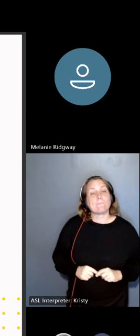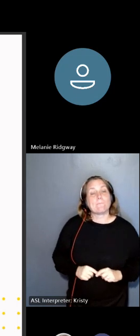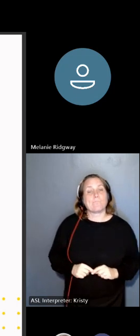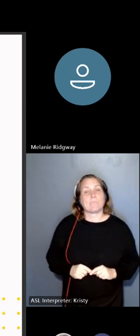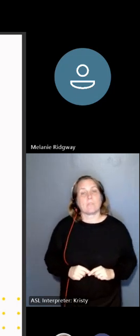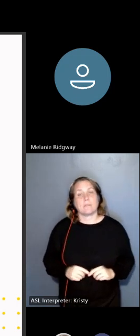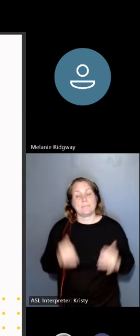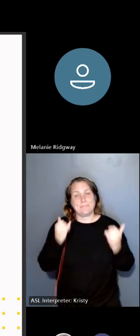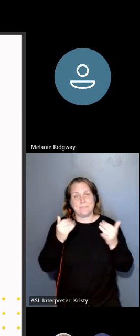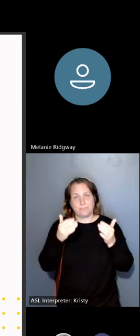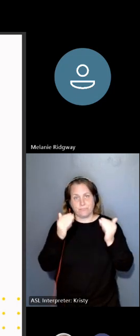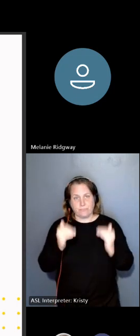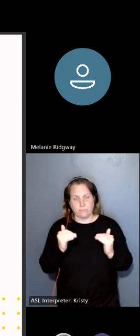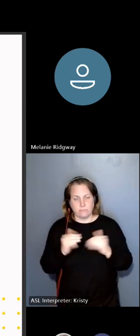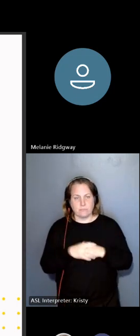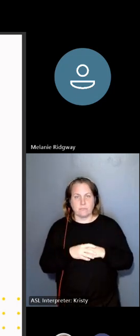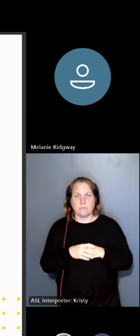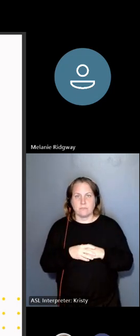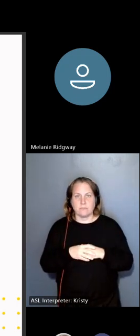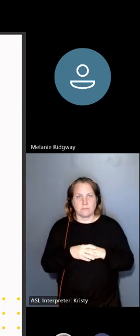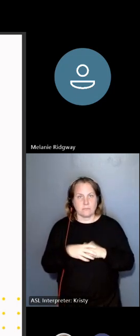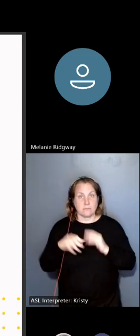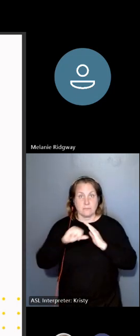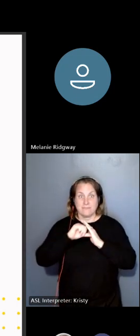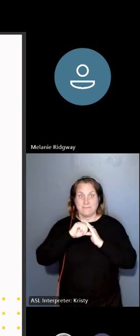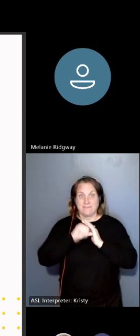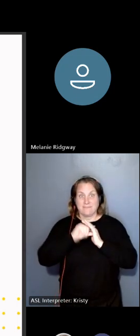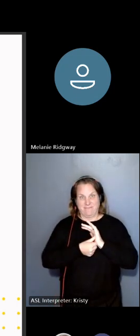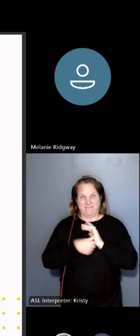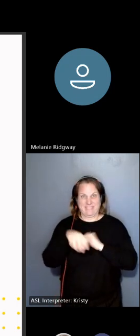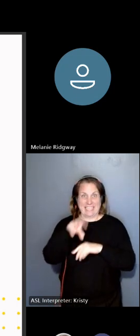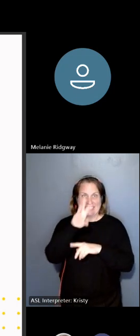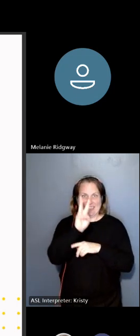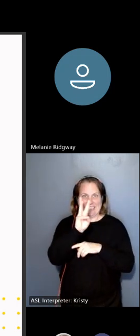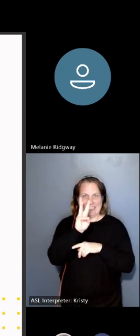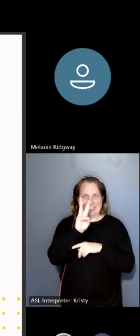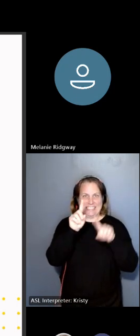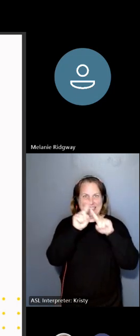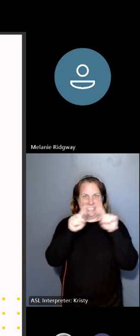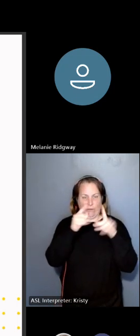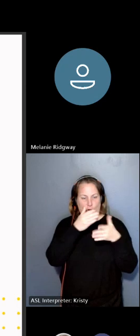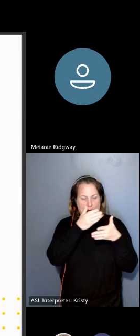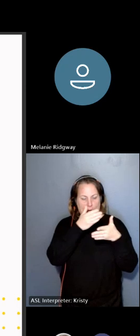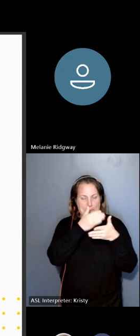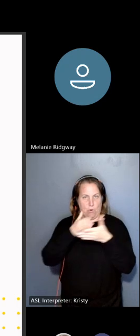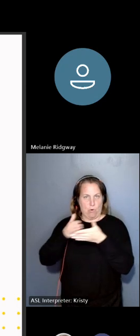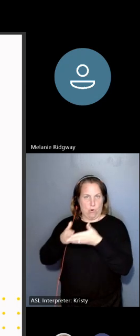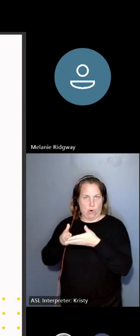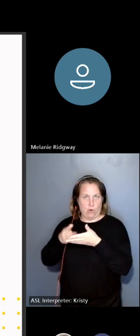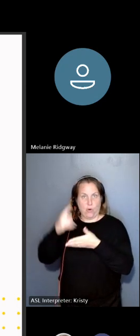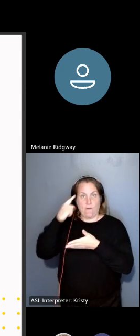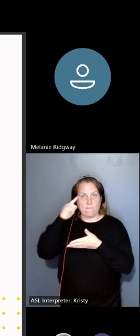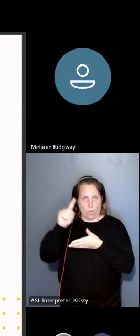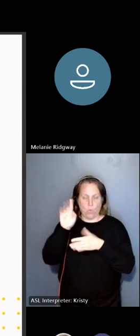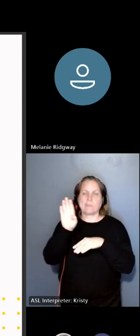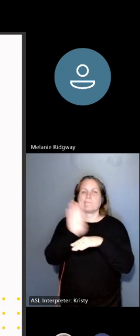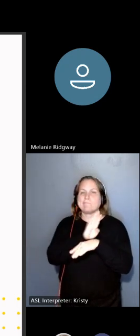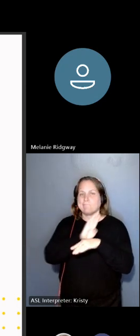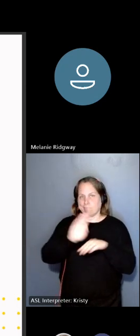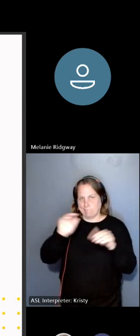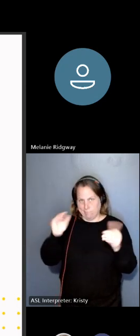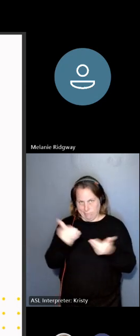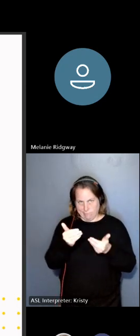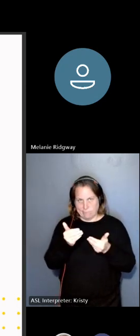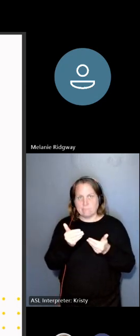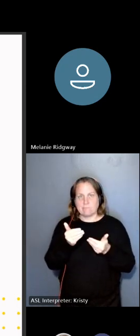Here we are outlining 6 components of a business intro for